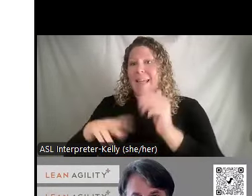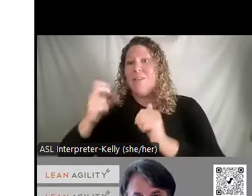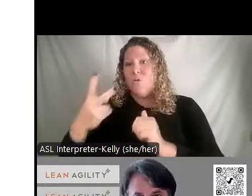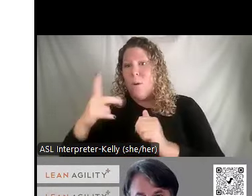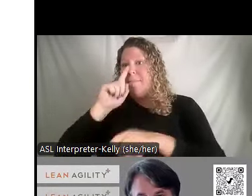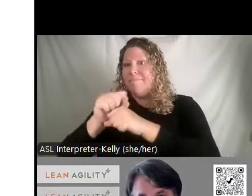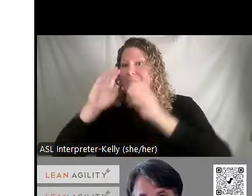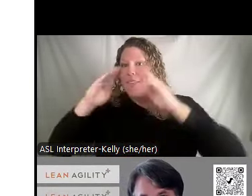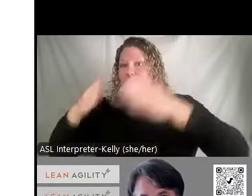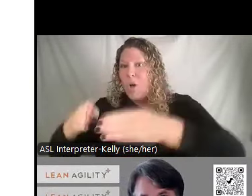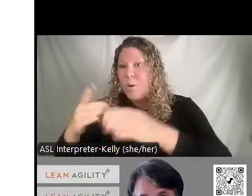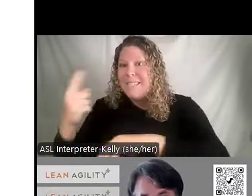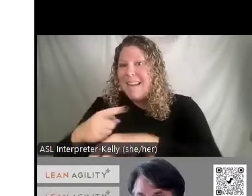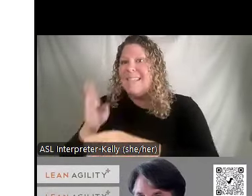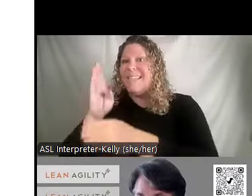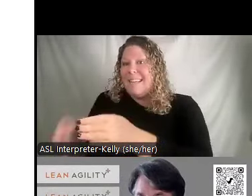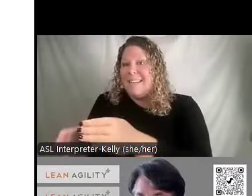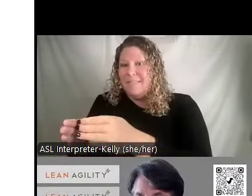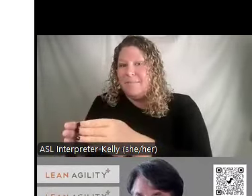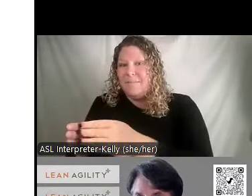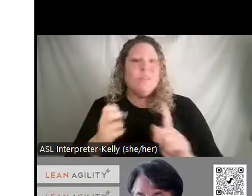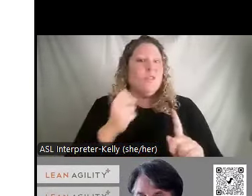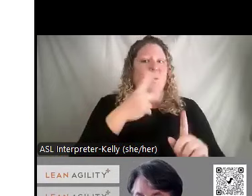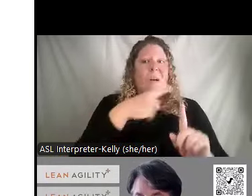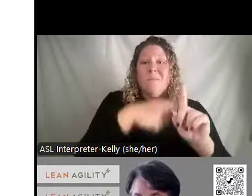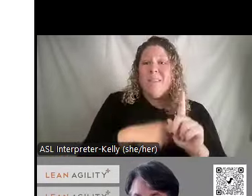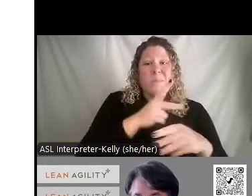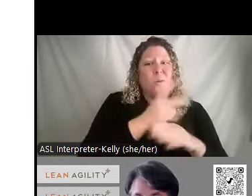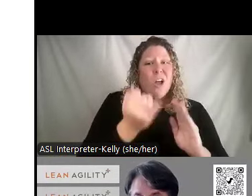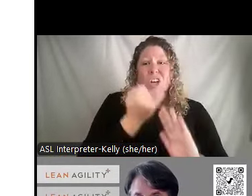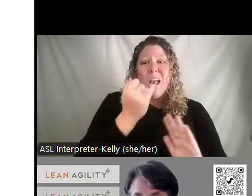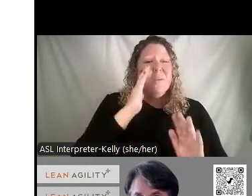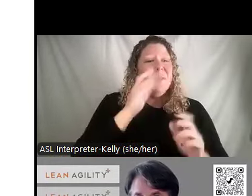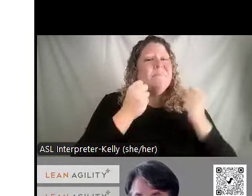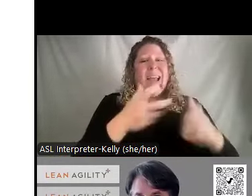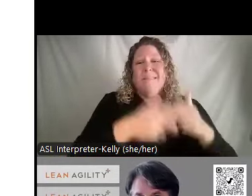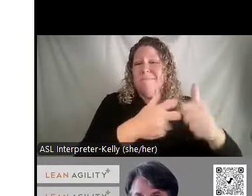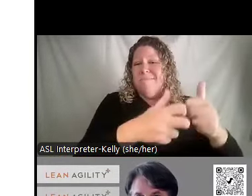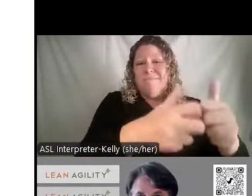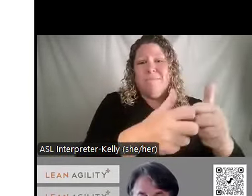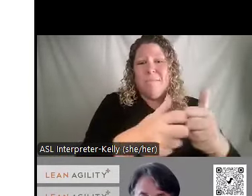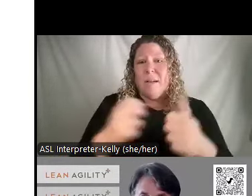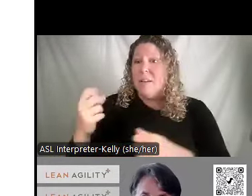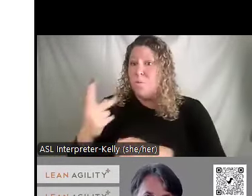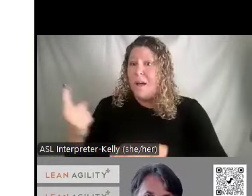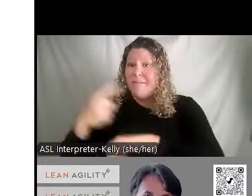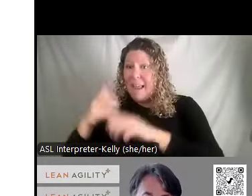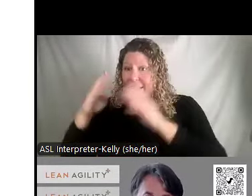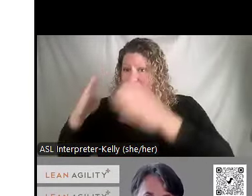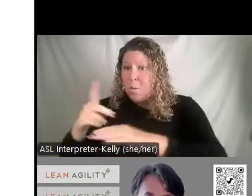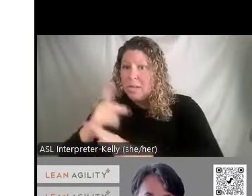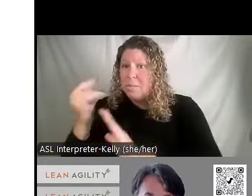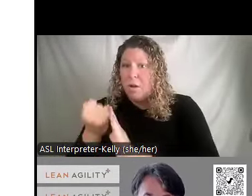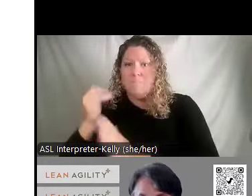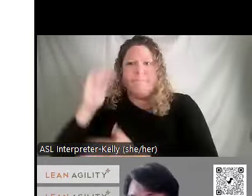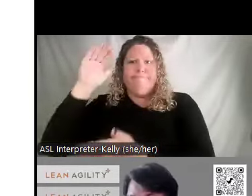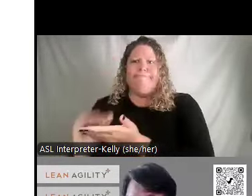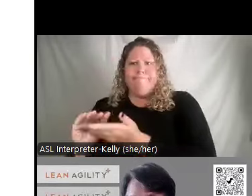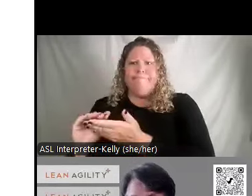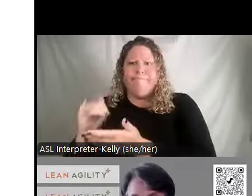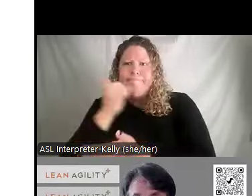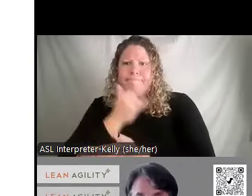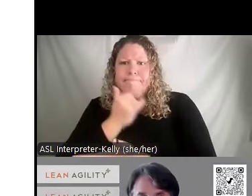done. That 12-month project will have all kinds of problems that wouldn't happen at a 12-day focus project. For example, you'd have you might